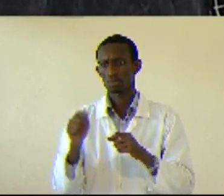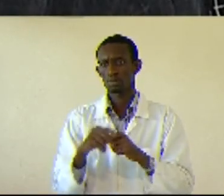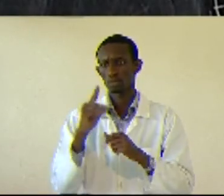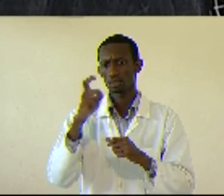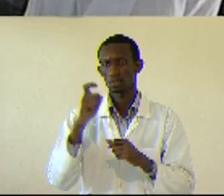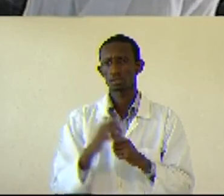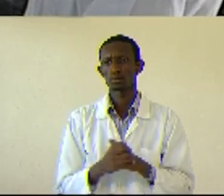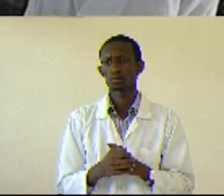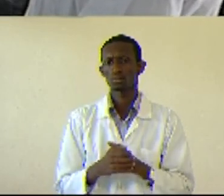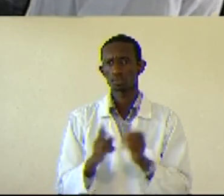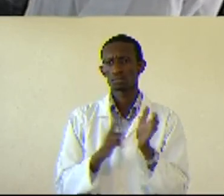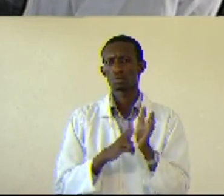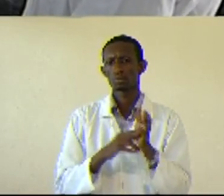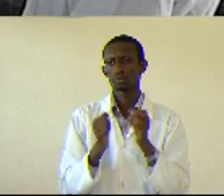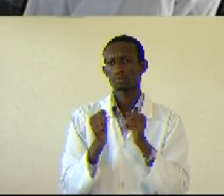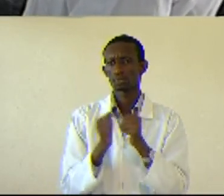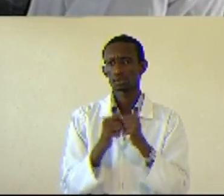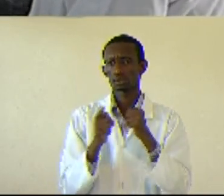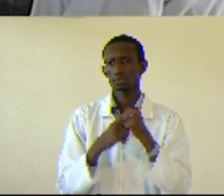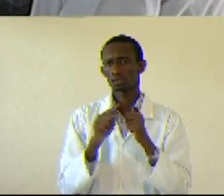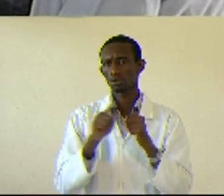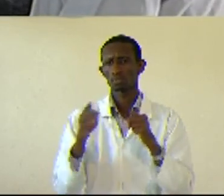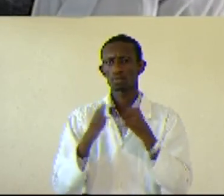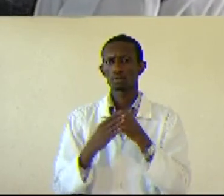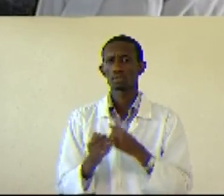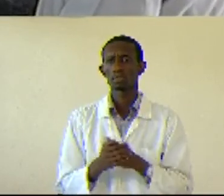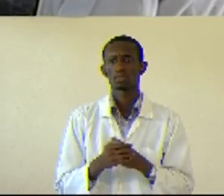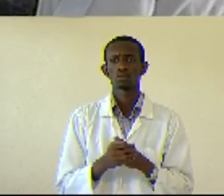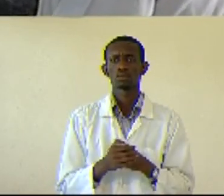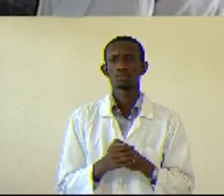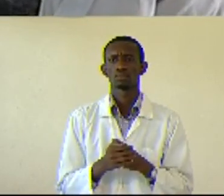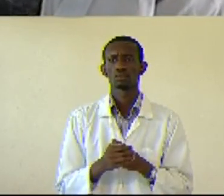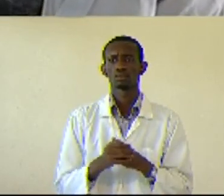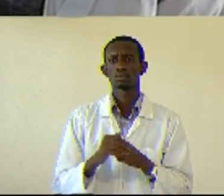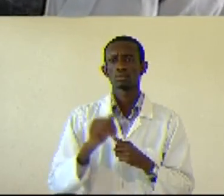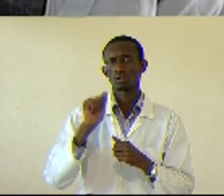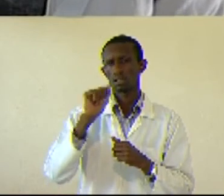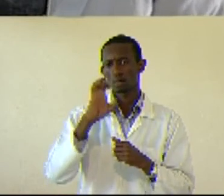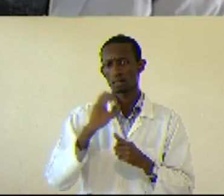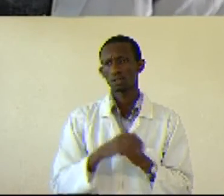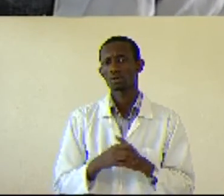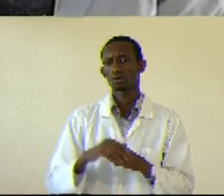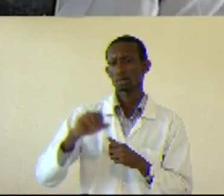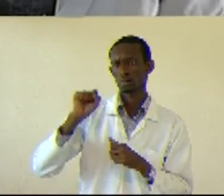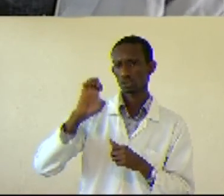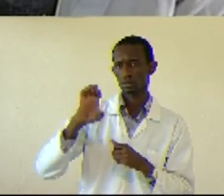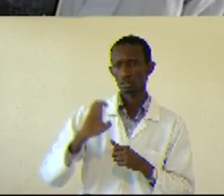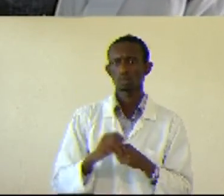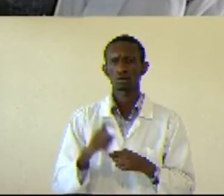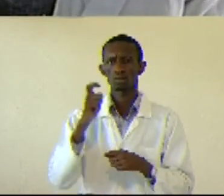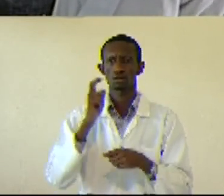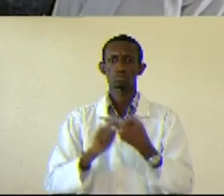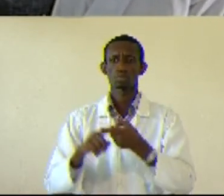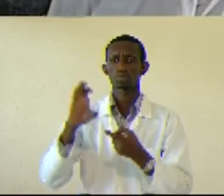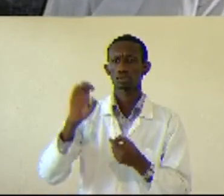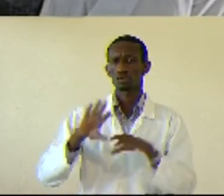equal to 16 over 9 arc sec of x plus c,